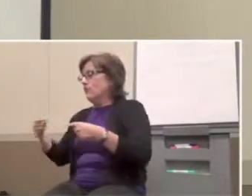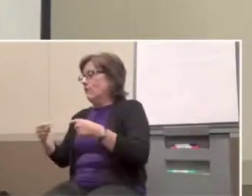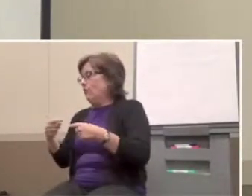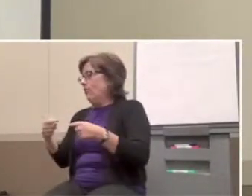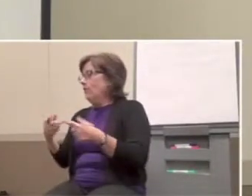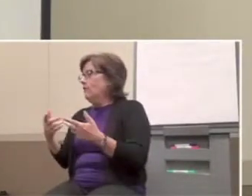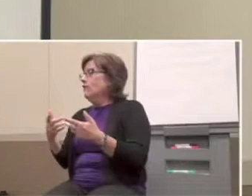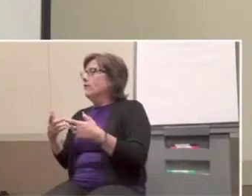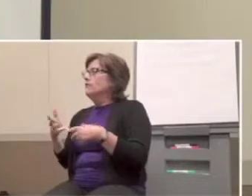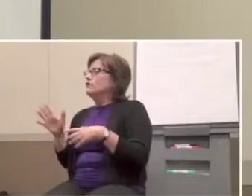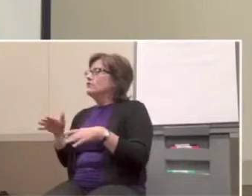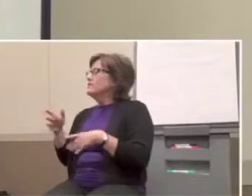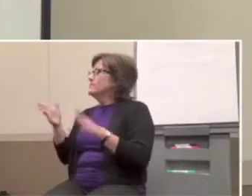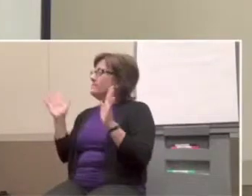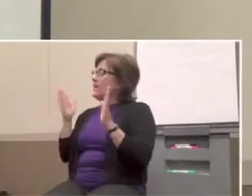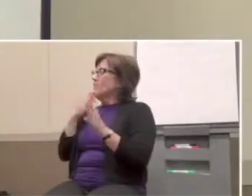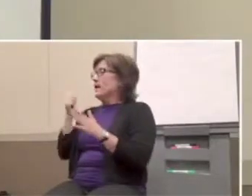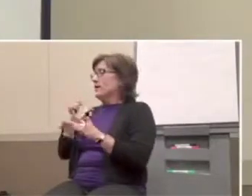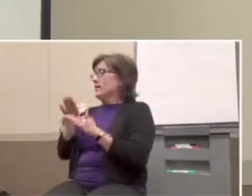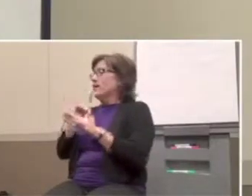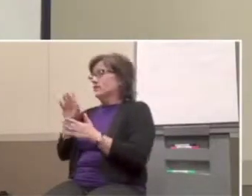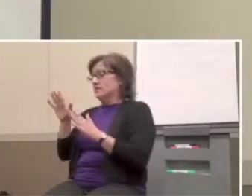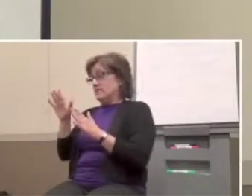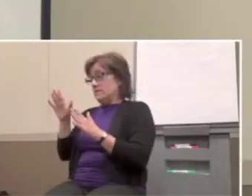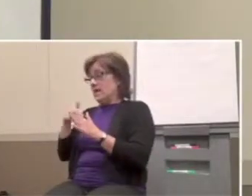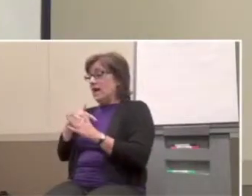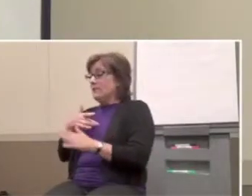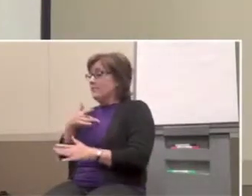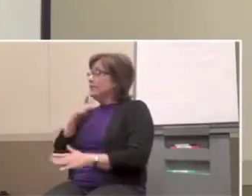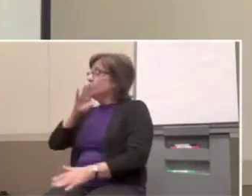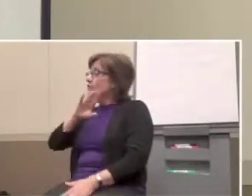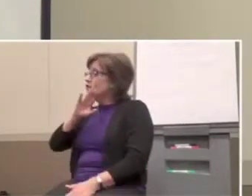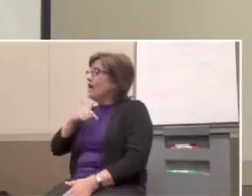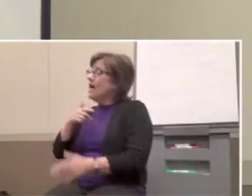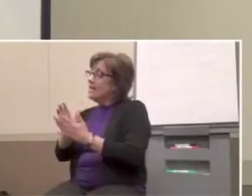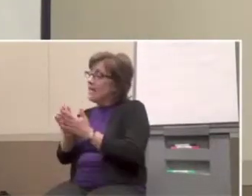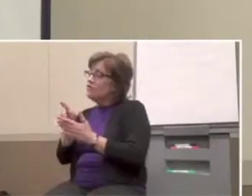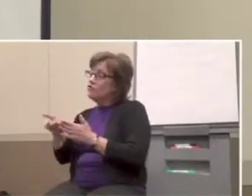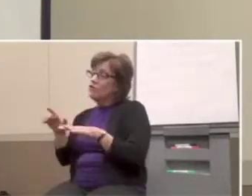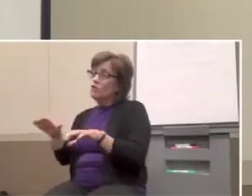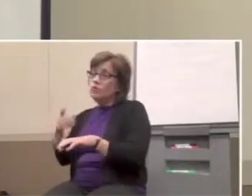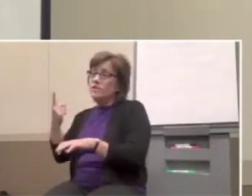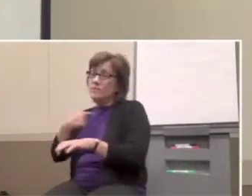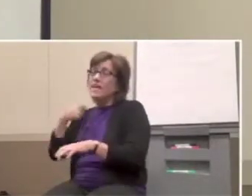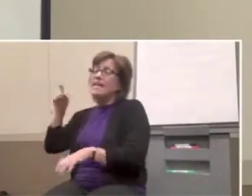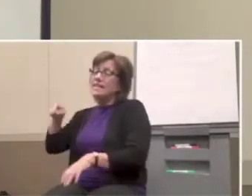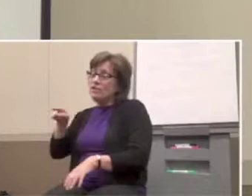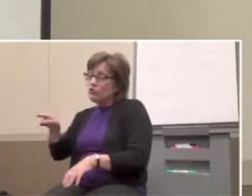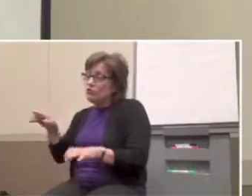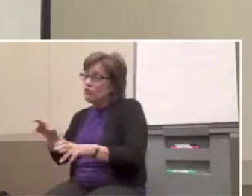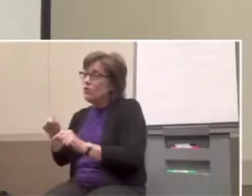I'm feeling really frustrated because I've asked you to do something and I need you to do it, and I feel like you